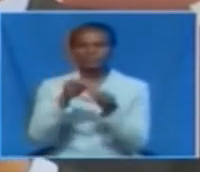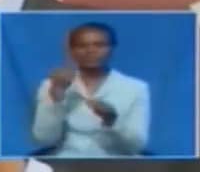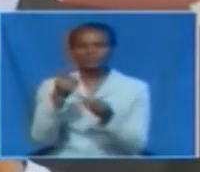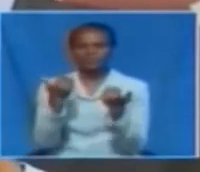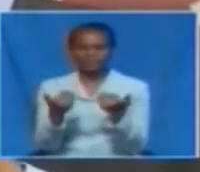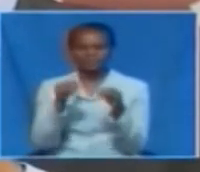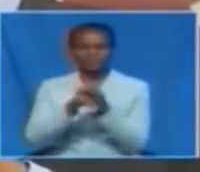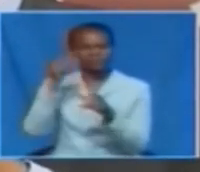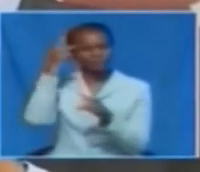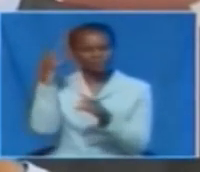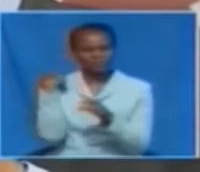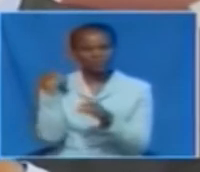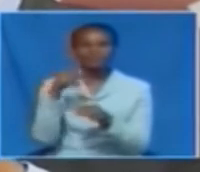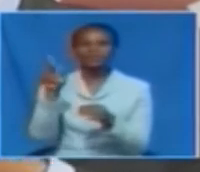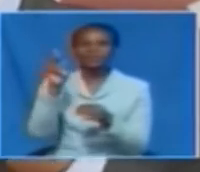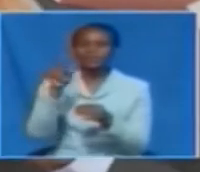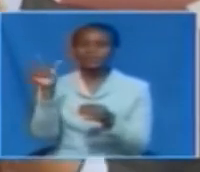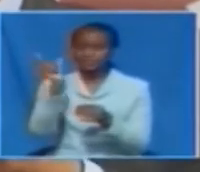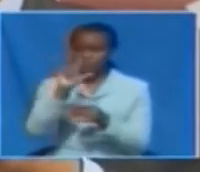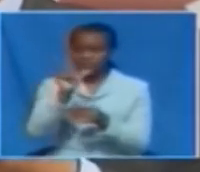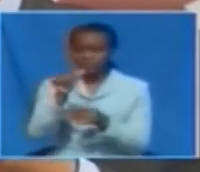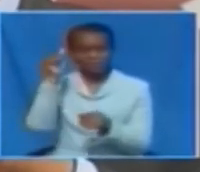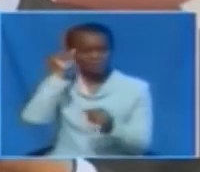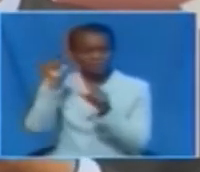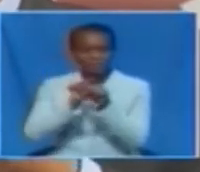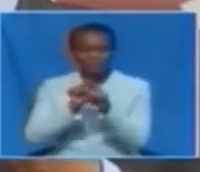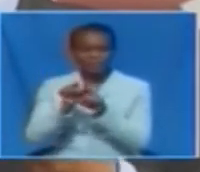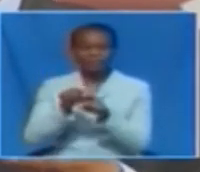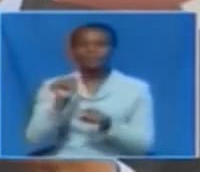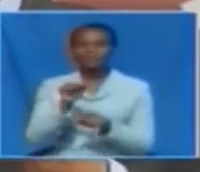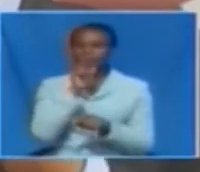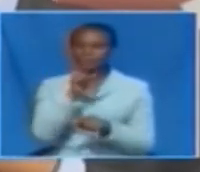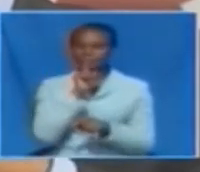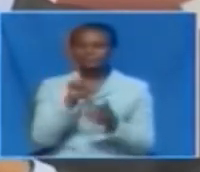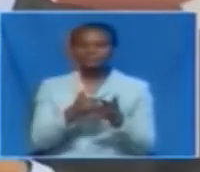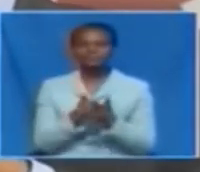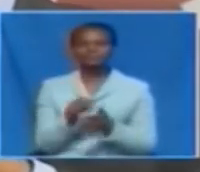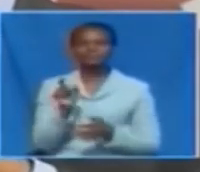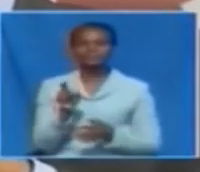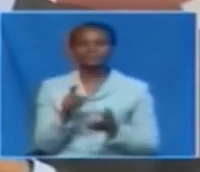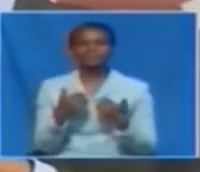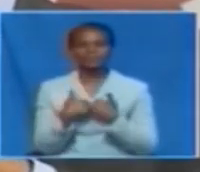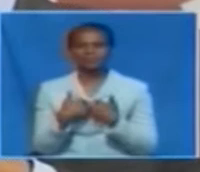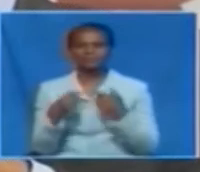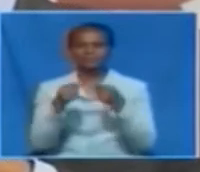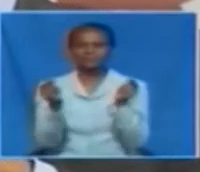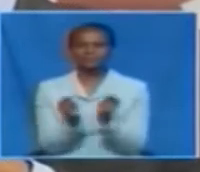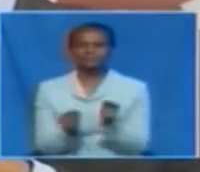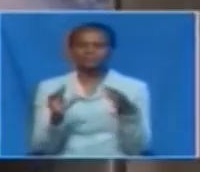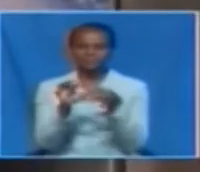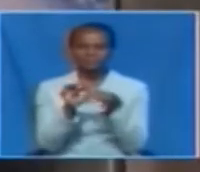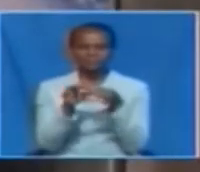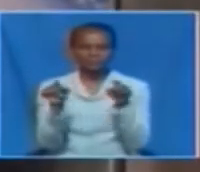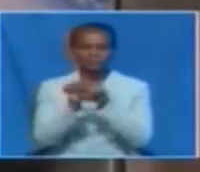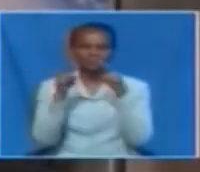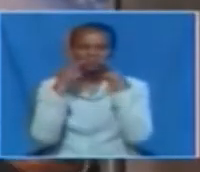principle, the Movement for Multi-Party Democracy is an agreement as to the need to have the alliance. The president did announce publicly